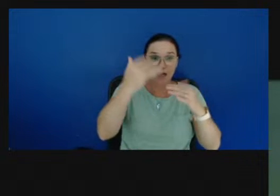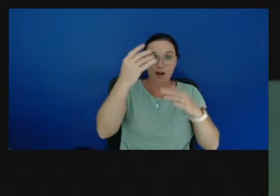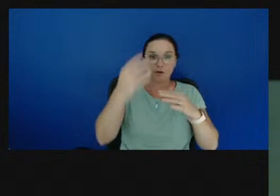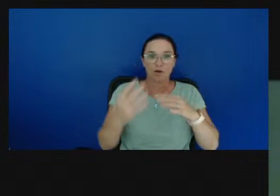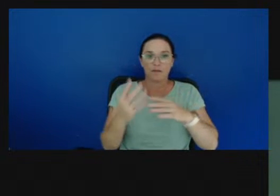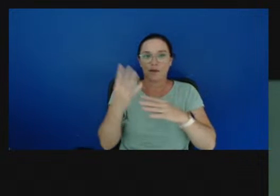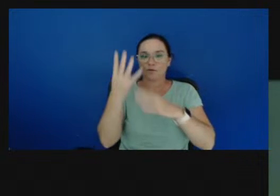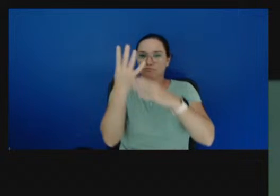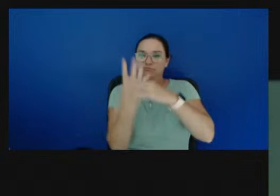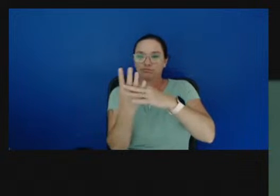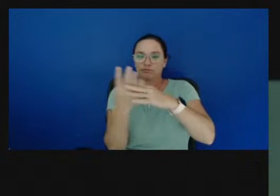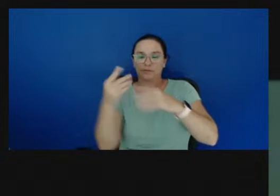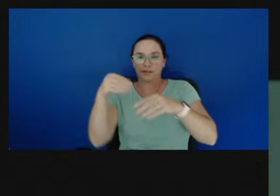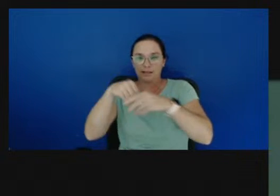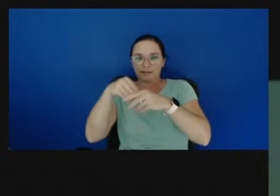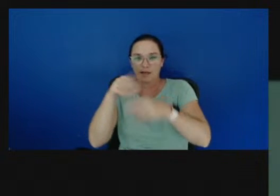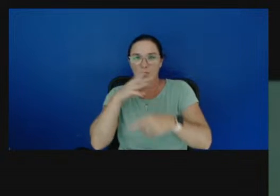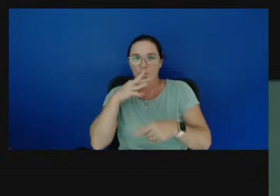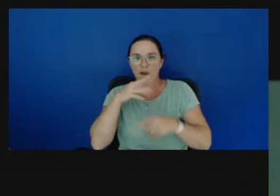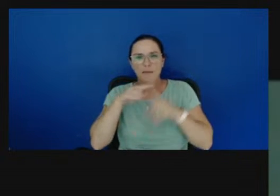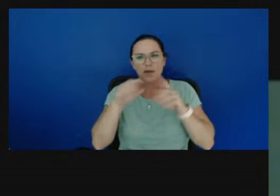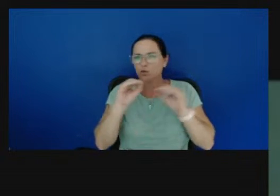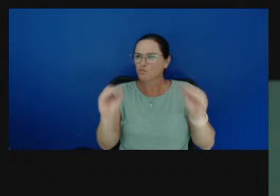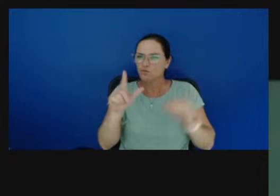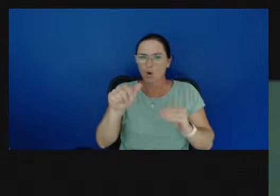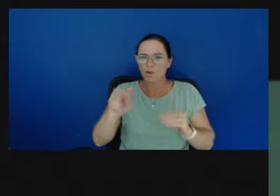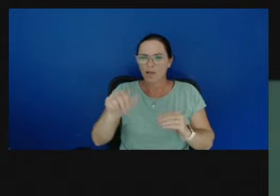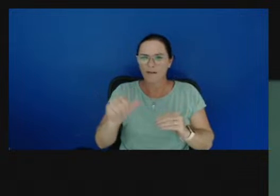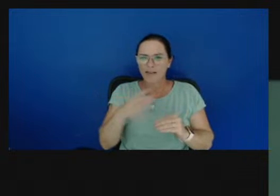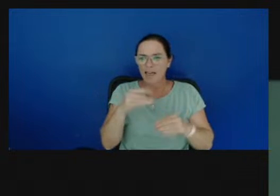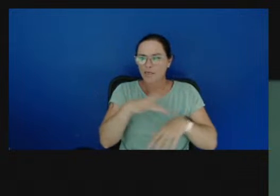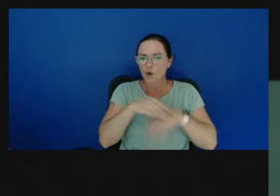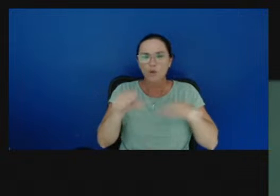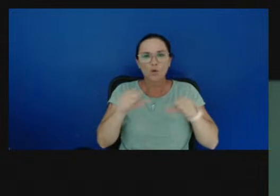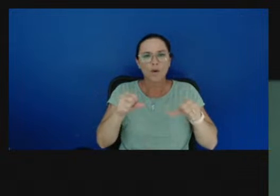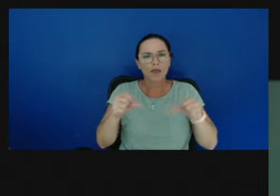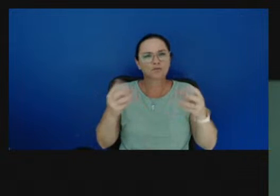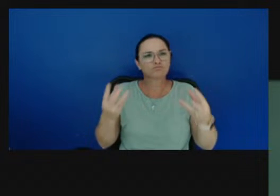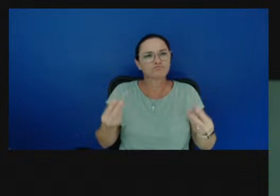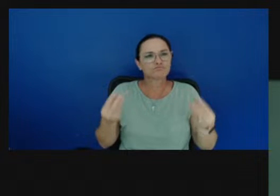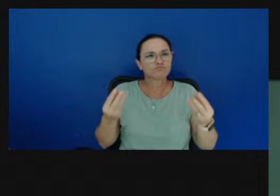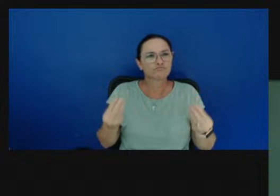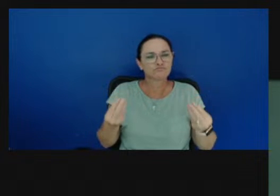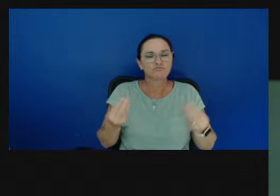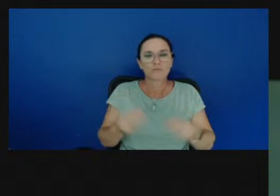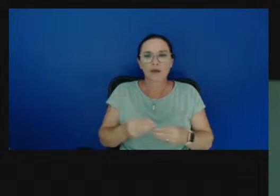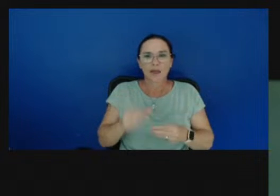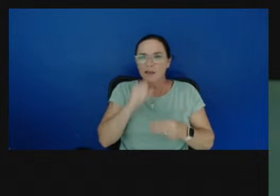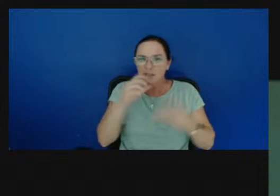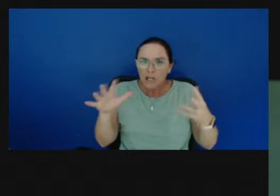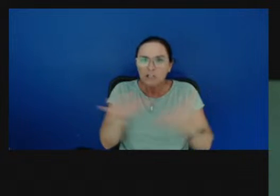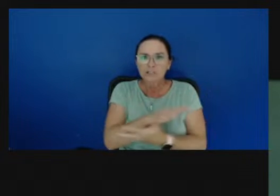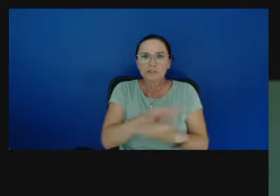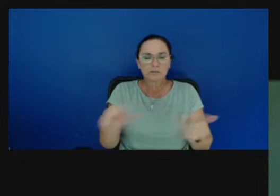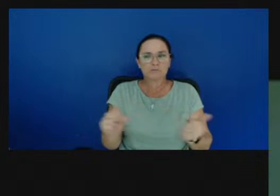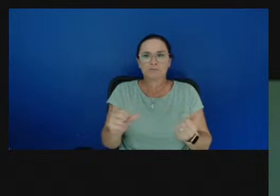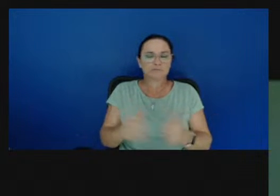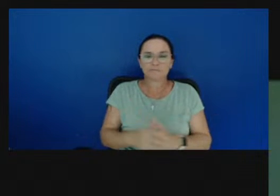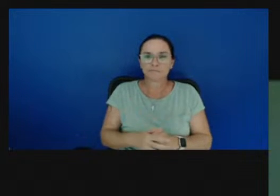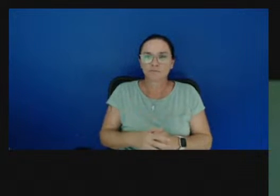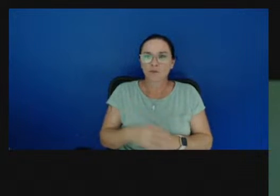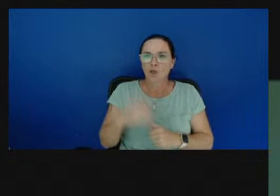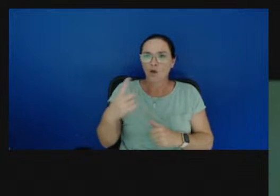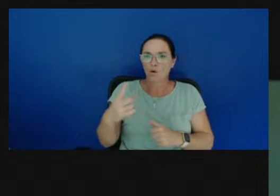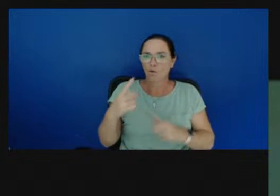lagoon. But no lava emerged, and the earthquakes were gentle. It caused very little destruction. One reporter estimated that the